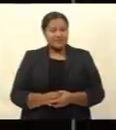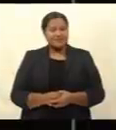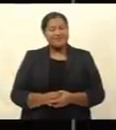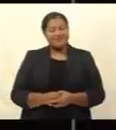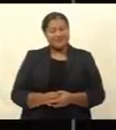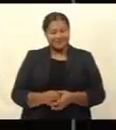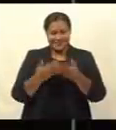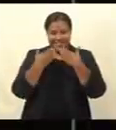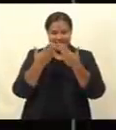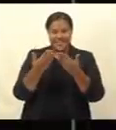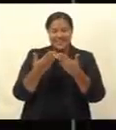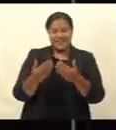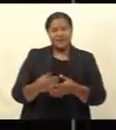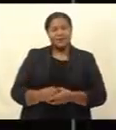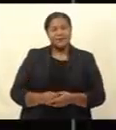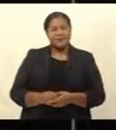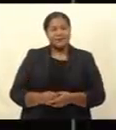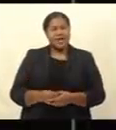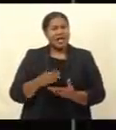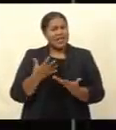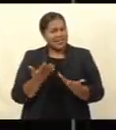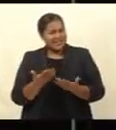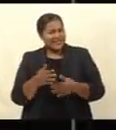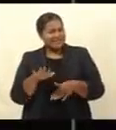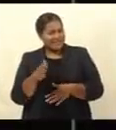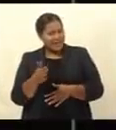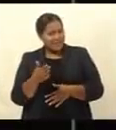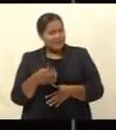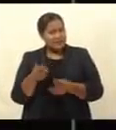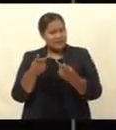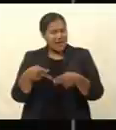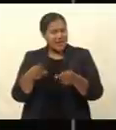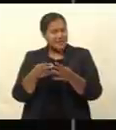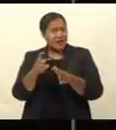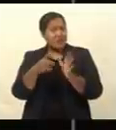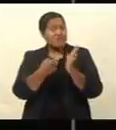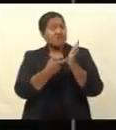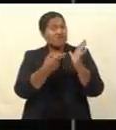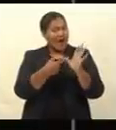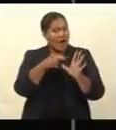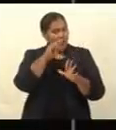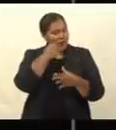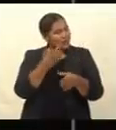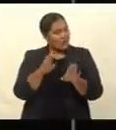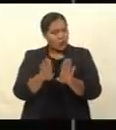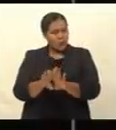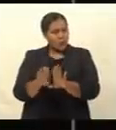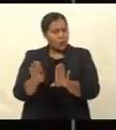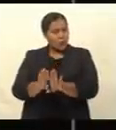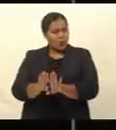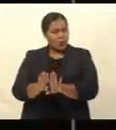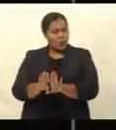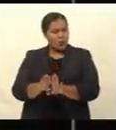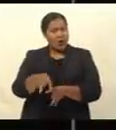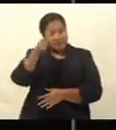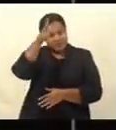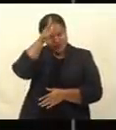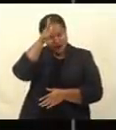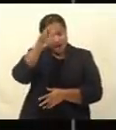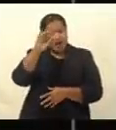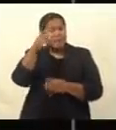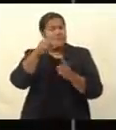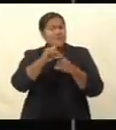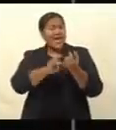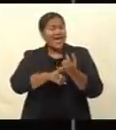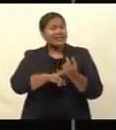Thank you, Apenisa. There's a possibility that the province of Ra will go into lockdown. Permanent Secretary for Health, Dr.